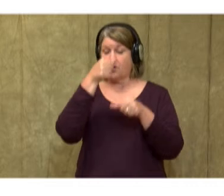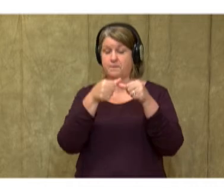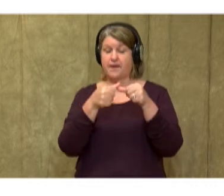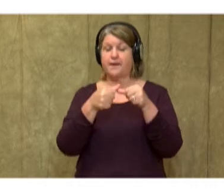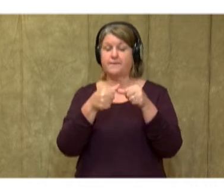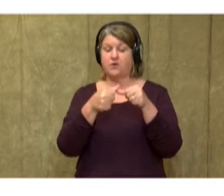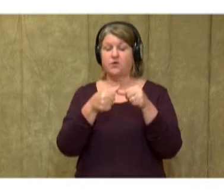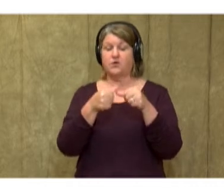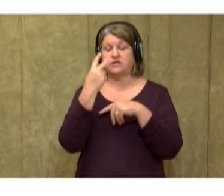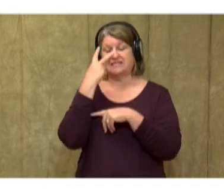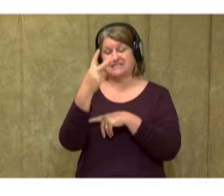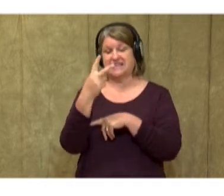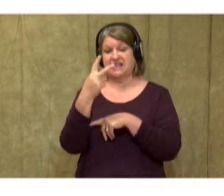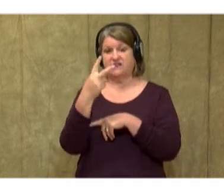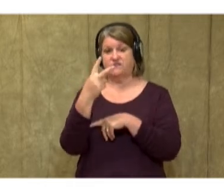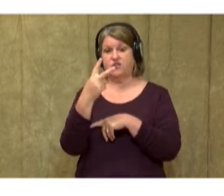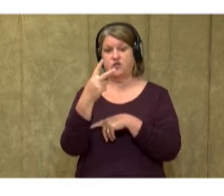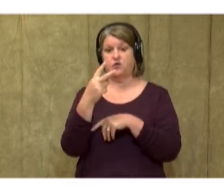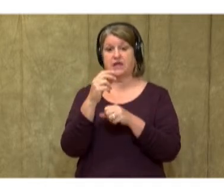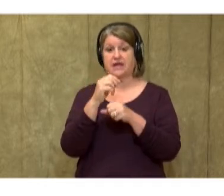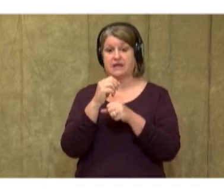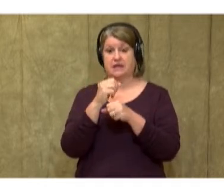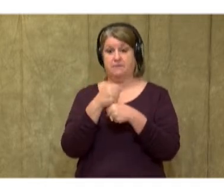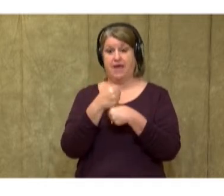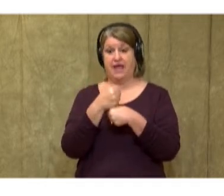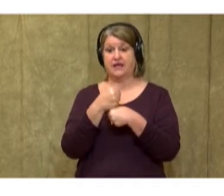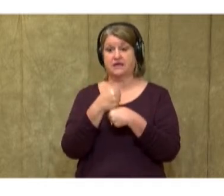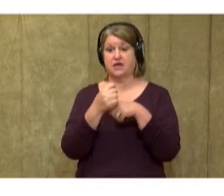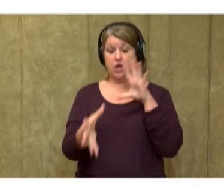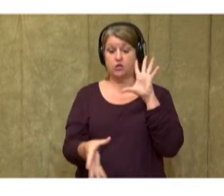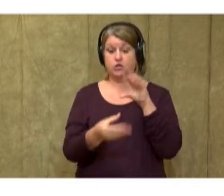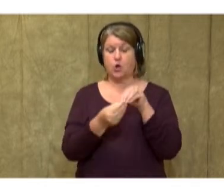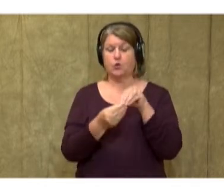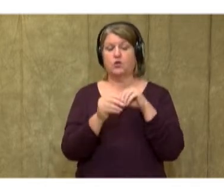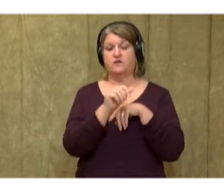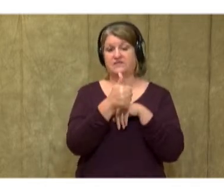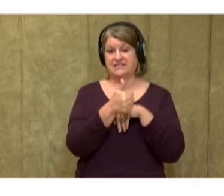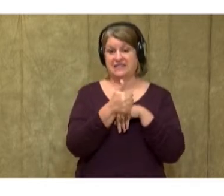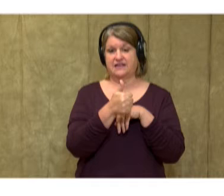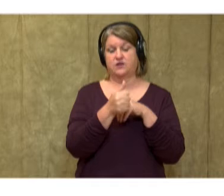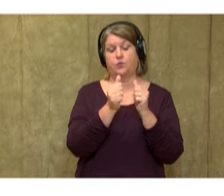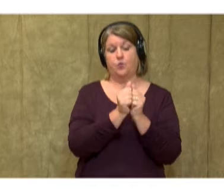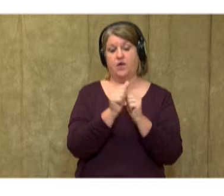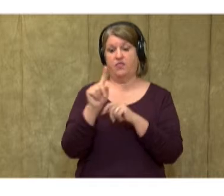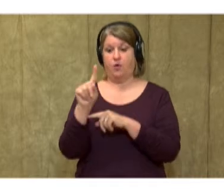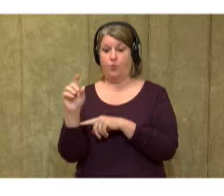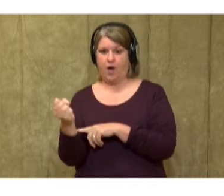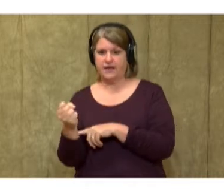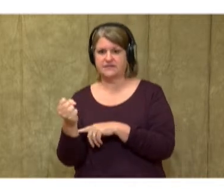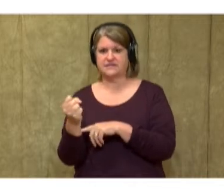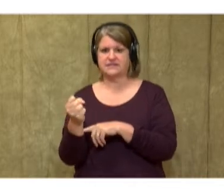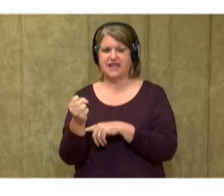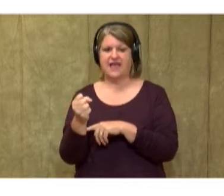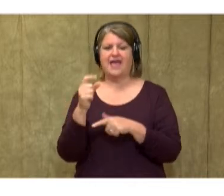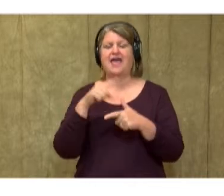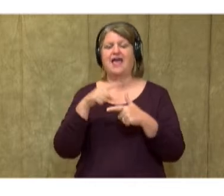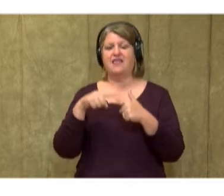to see if you can make a 10 with your group with your ones, and then add the tens and ones